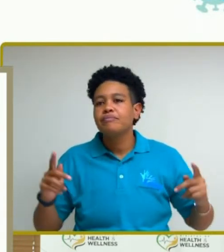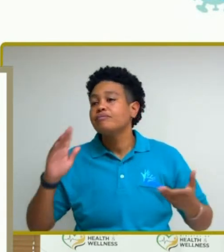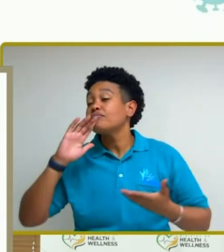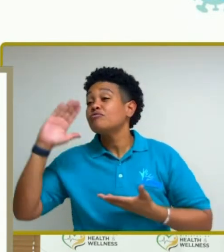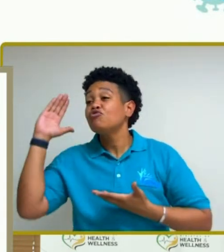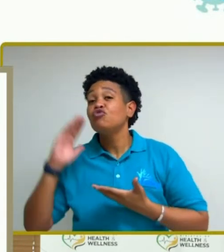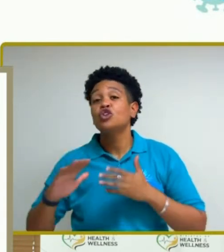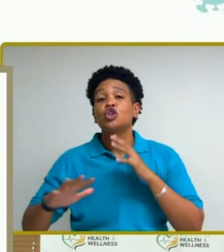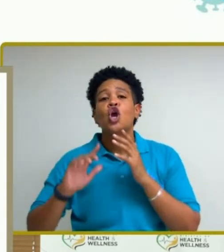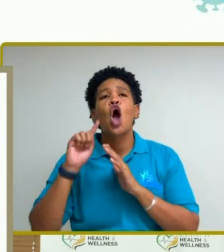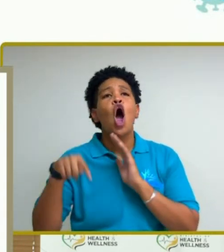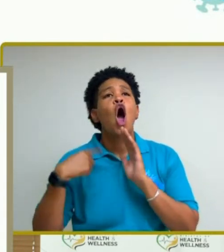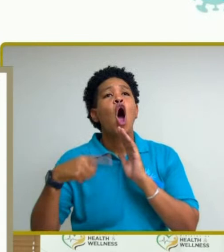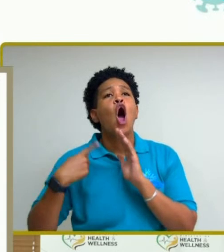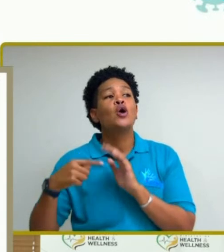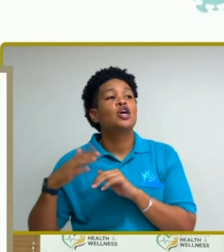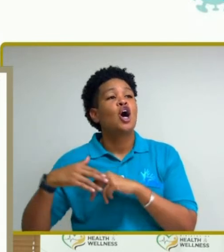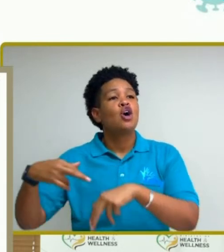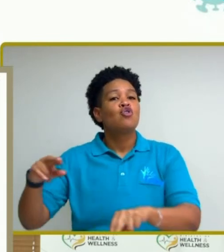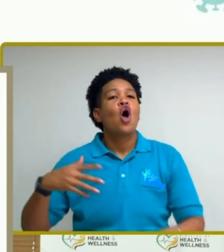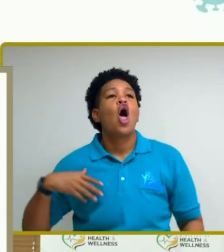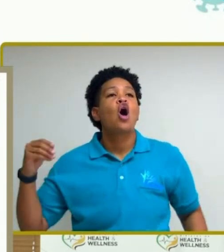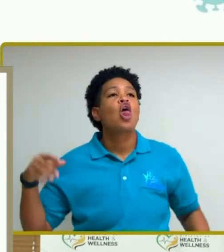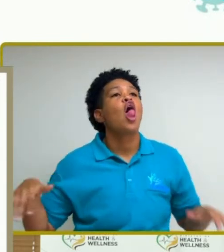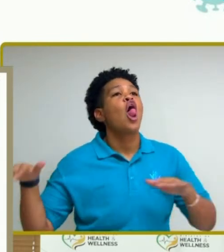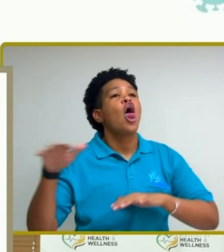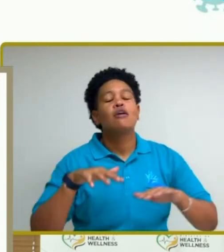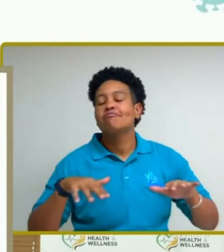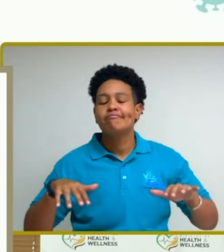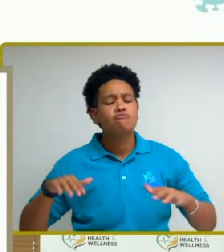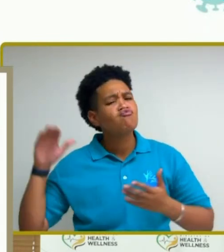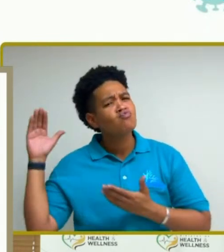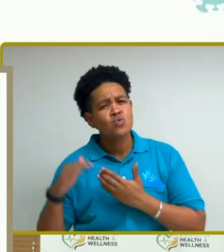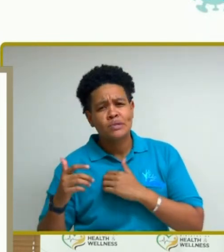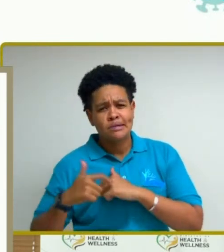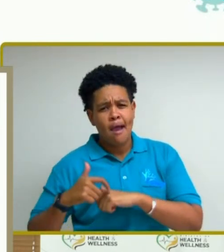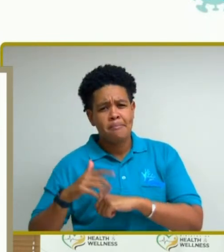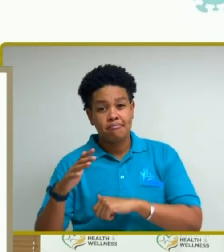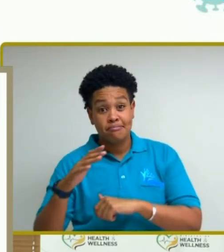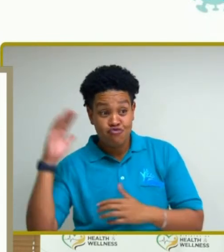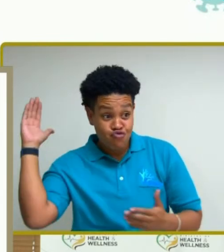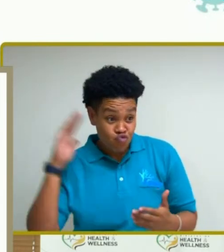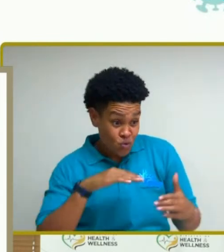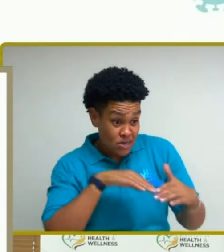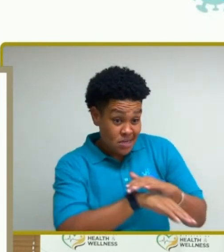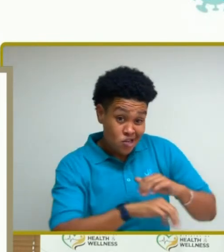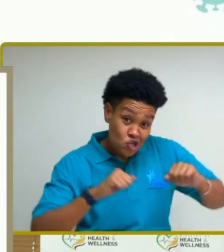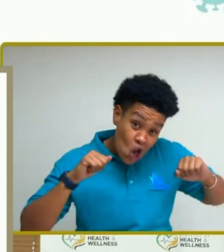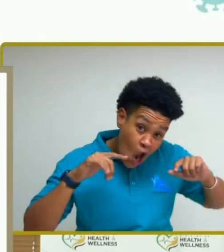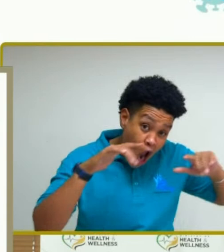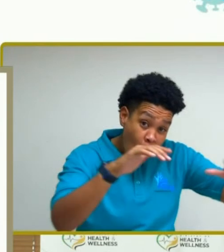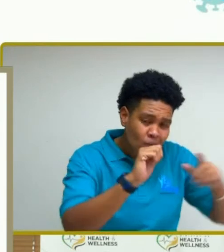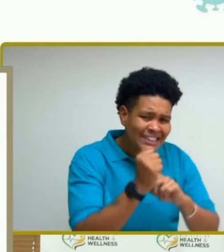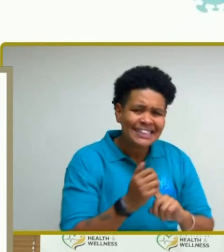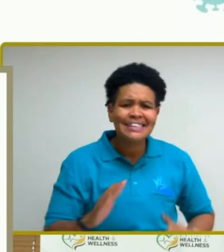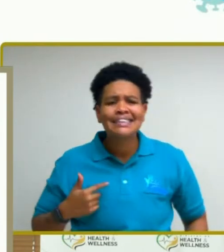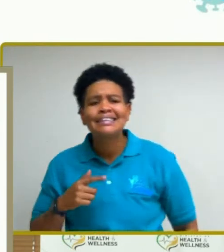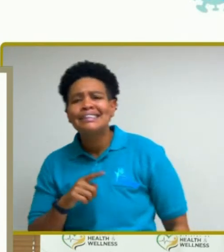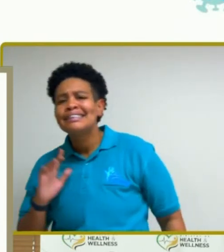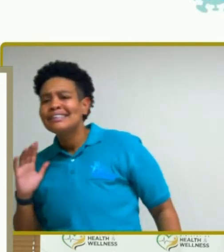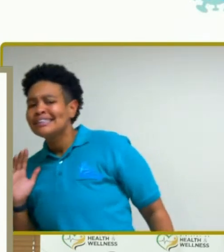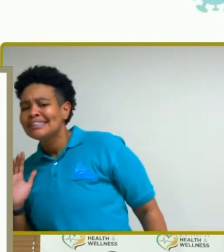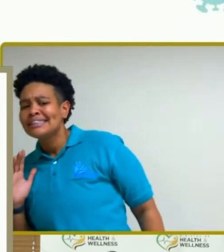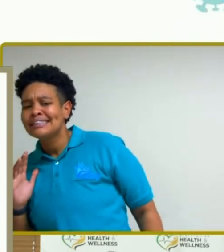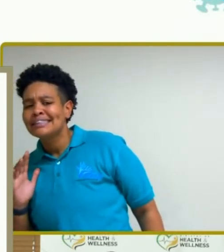reduce their hours out on the road, reduce their going into any kind of crowded situation, wear